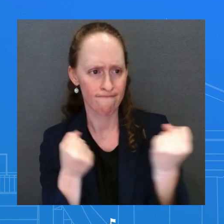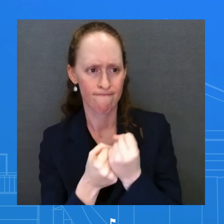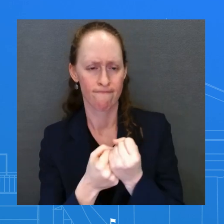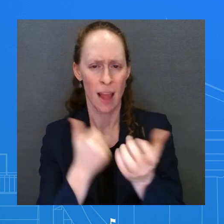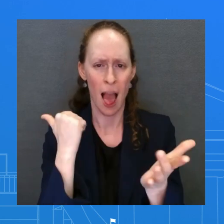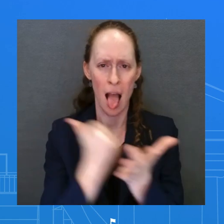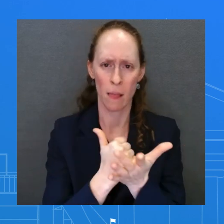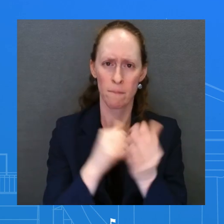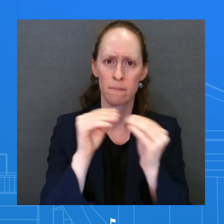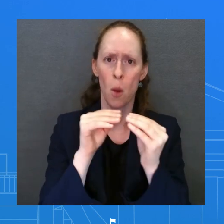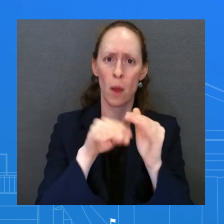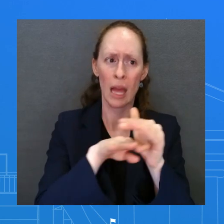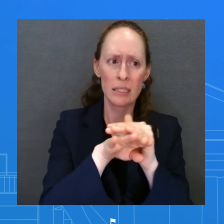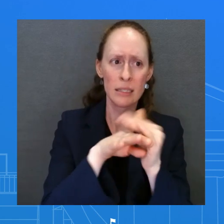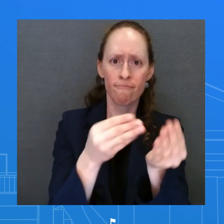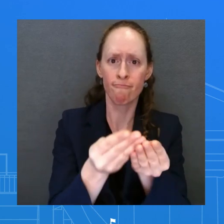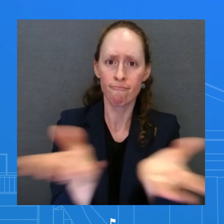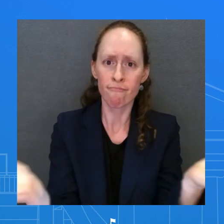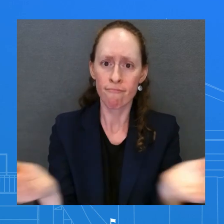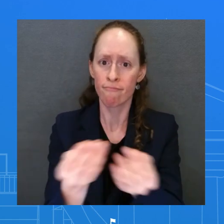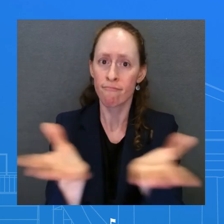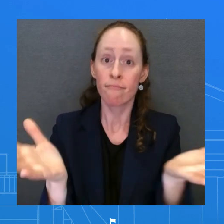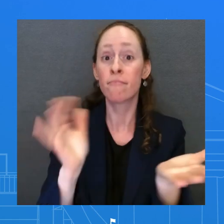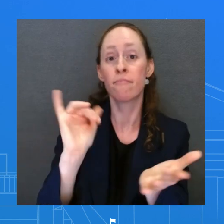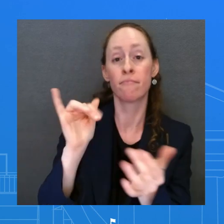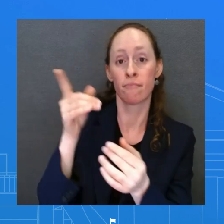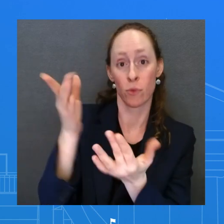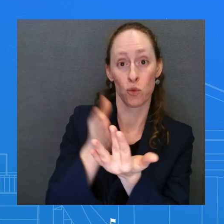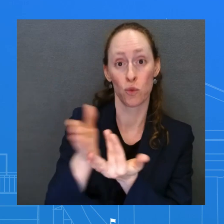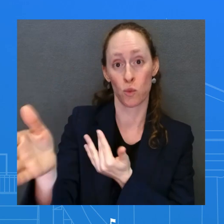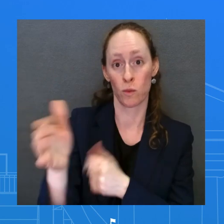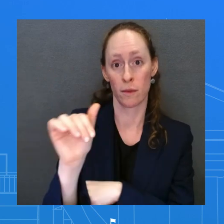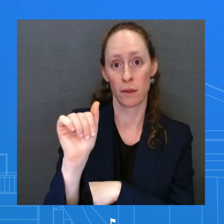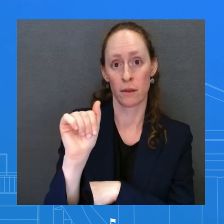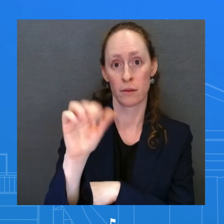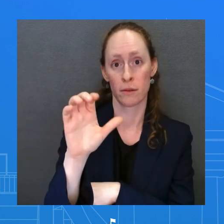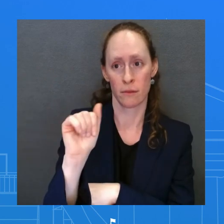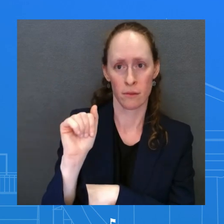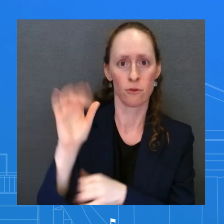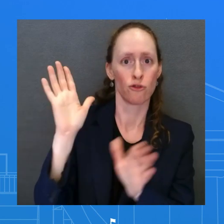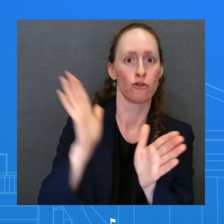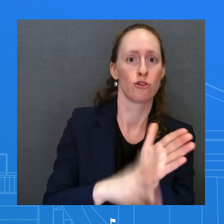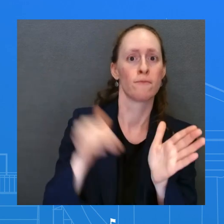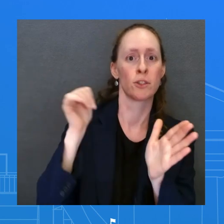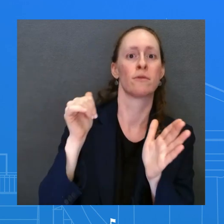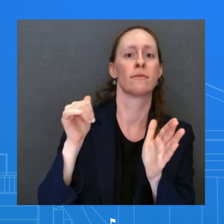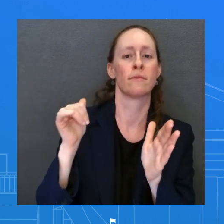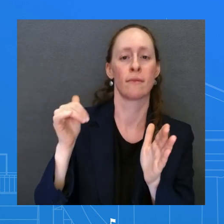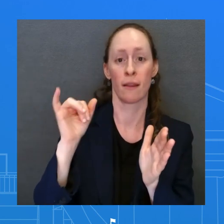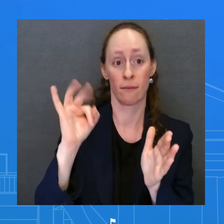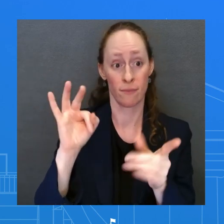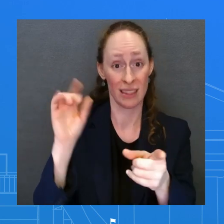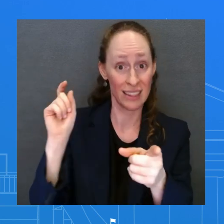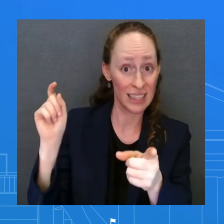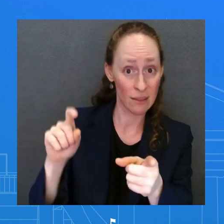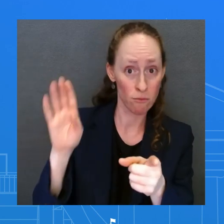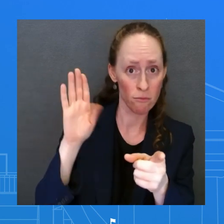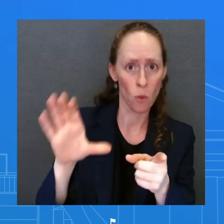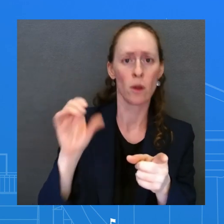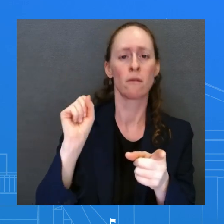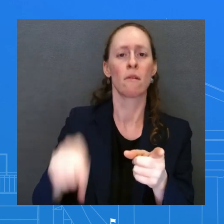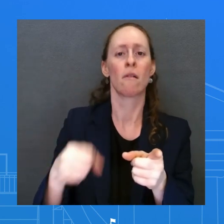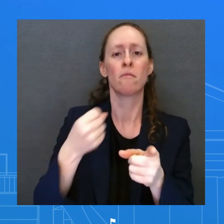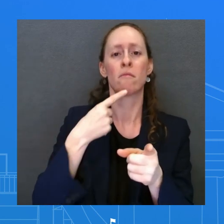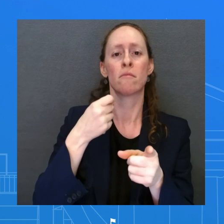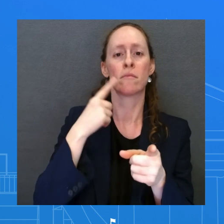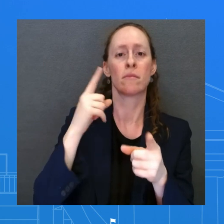helped millions of women save billions of dollars on birth control that they need and want. And so we understand that there are gaps still as it relates to